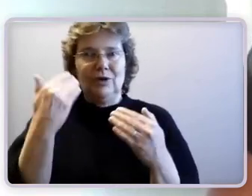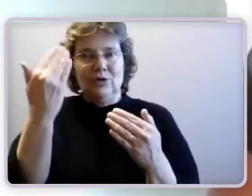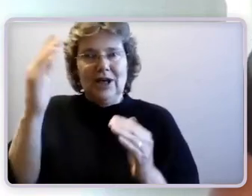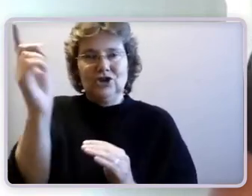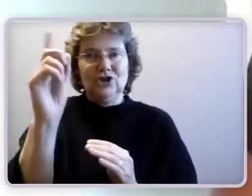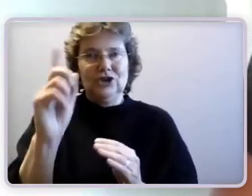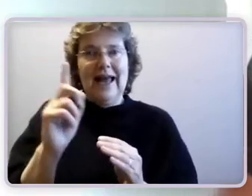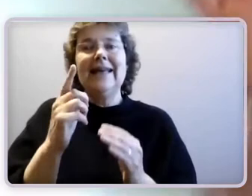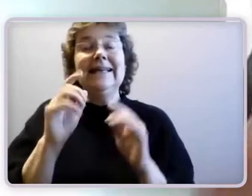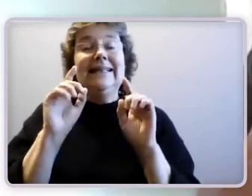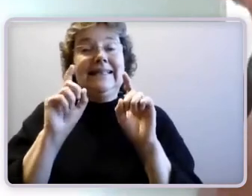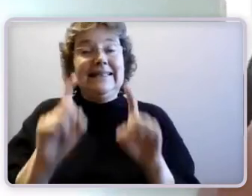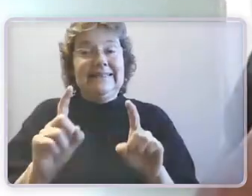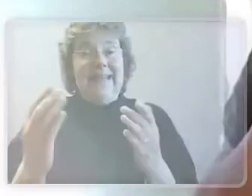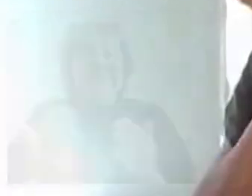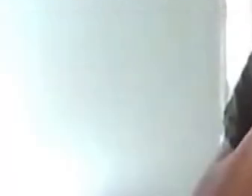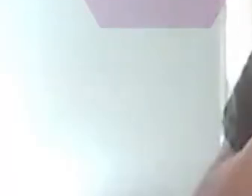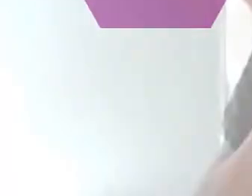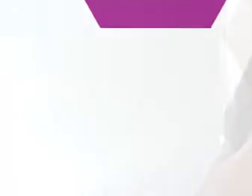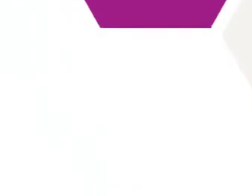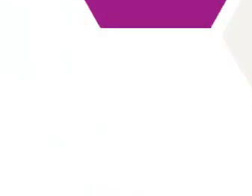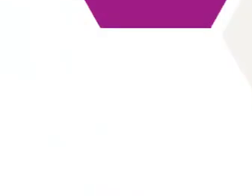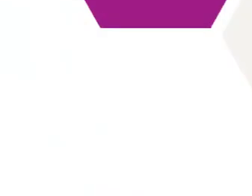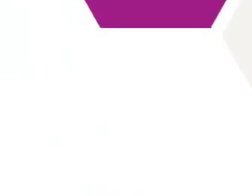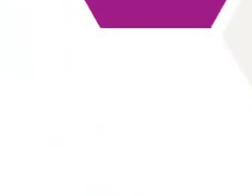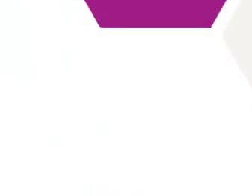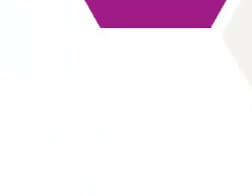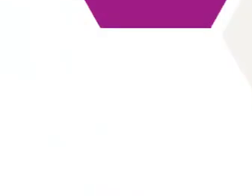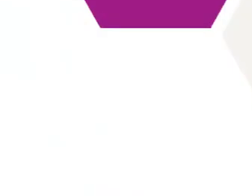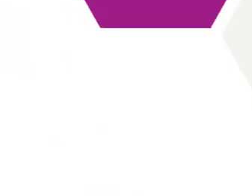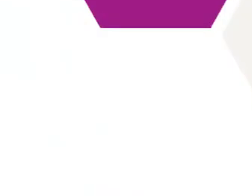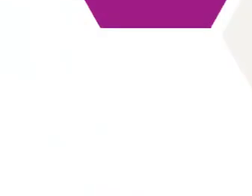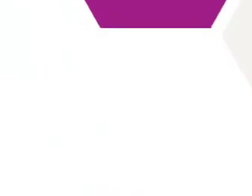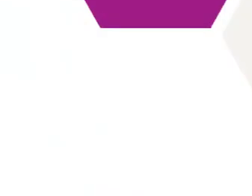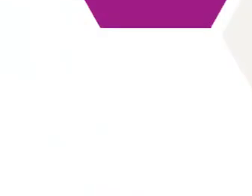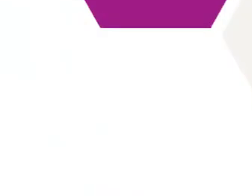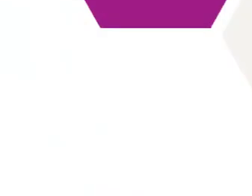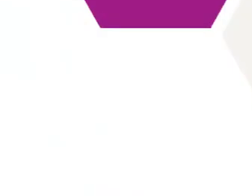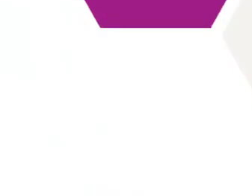stay home. See you next time.